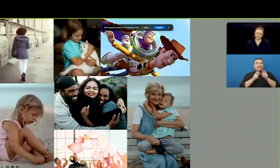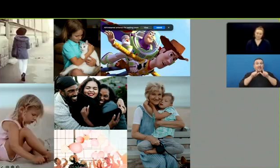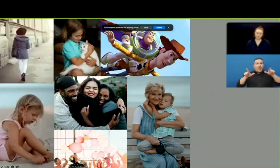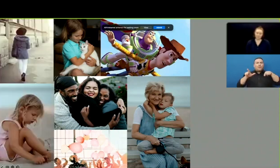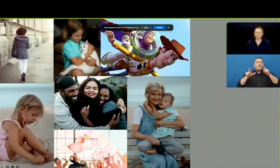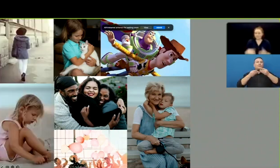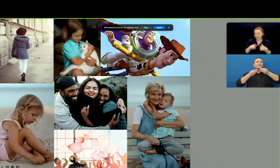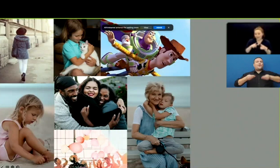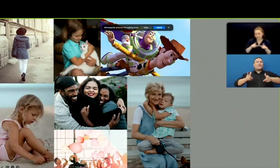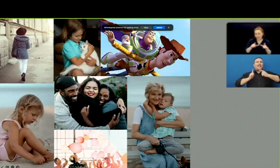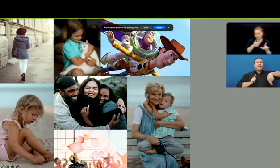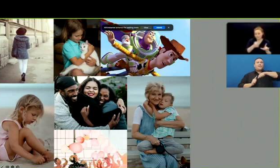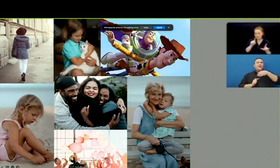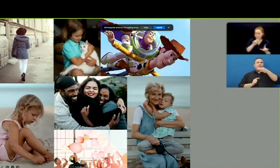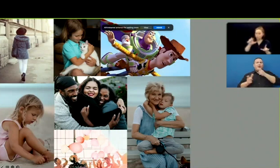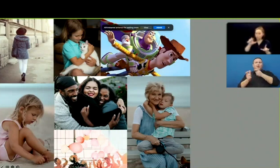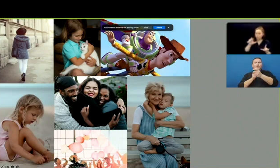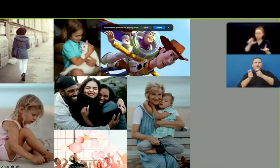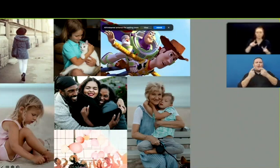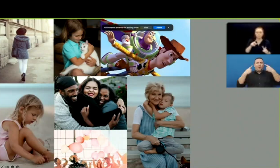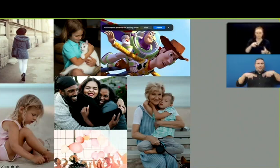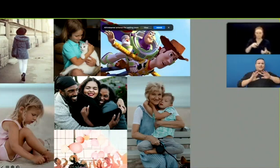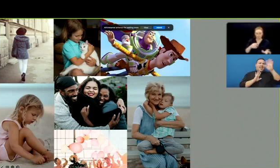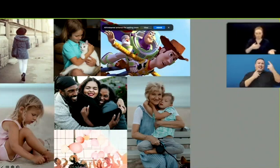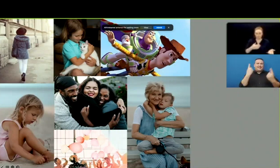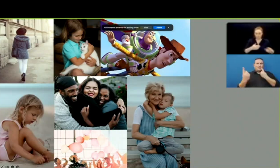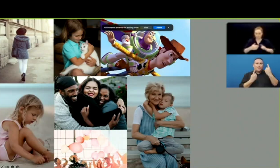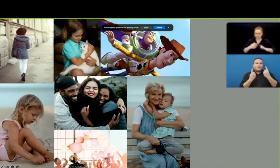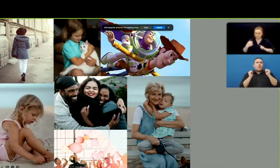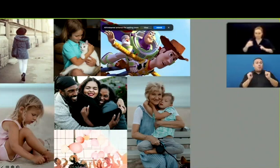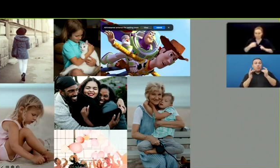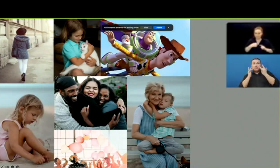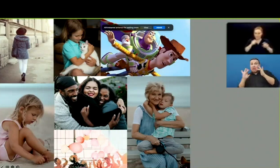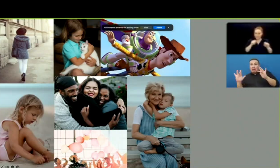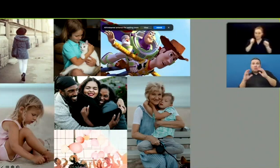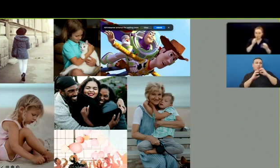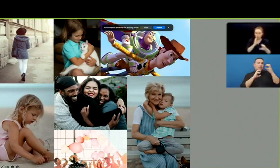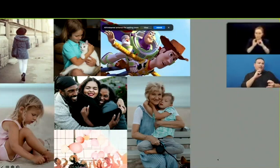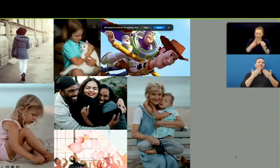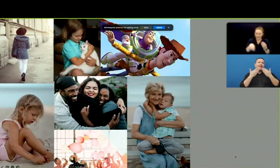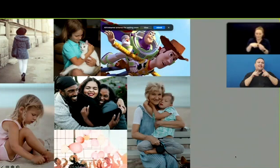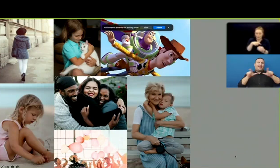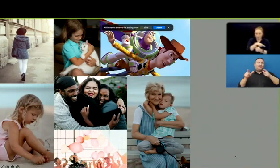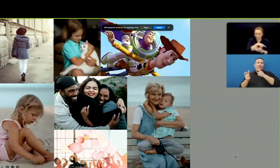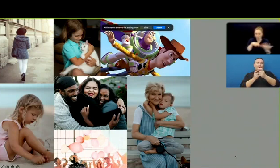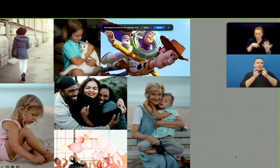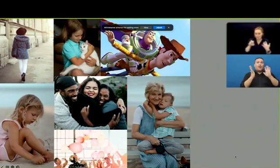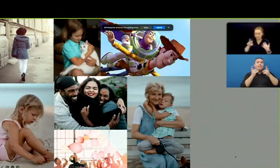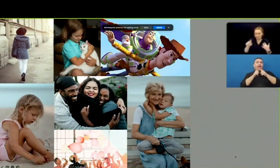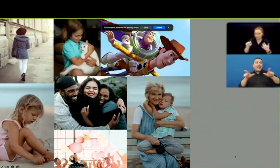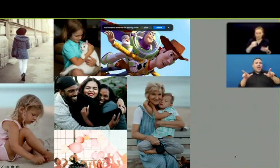Language is a tool that allows us to communicate about these and other events, would they be simple or complex.